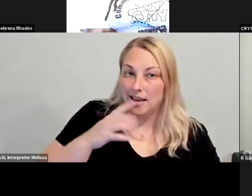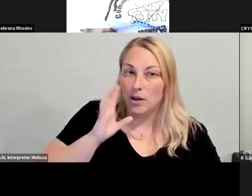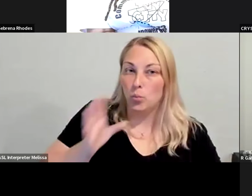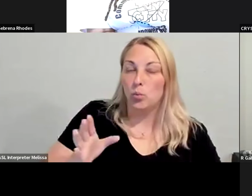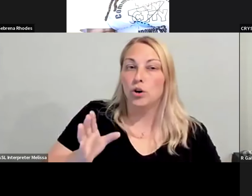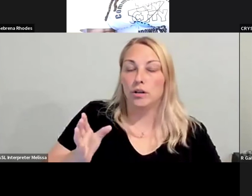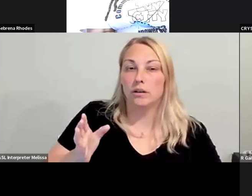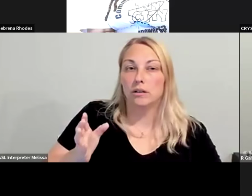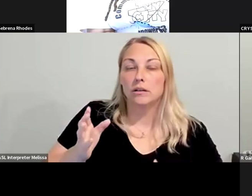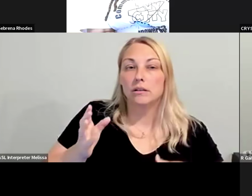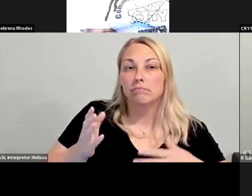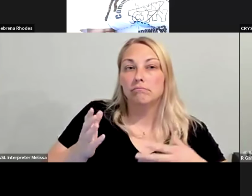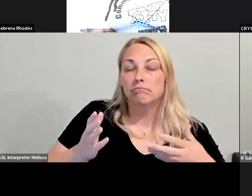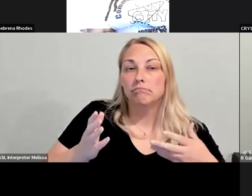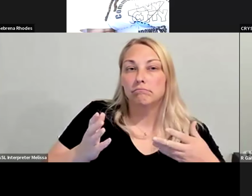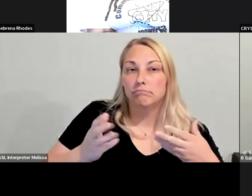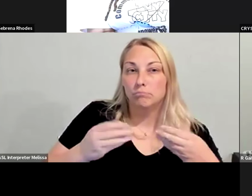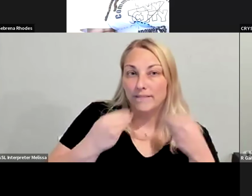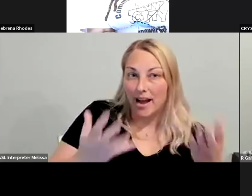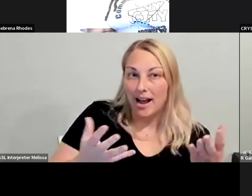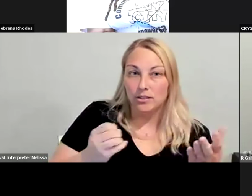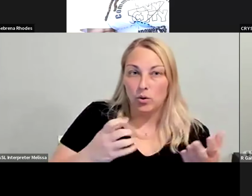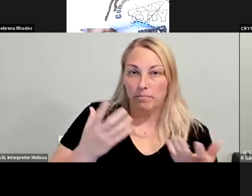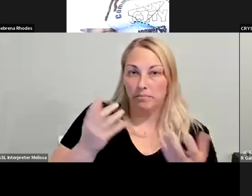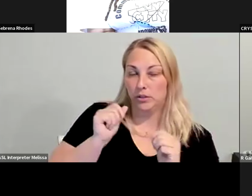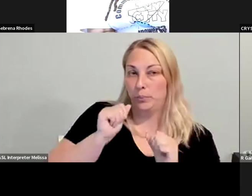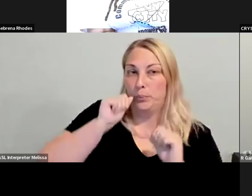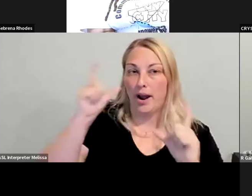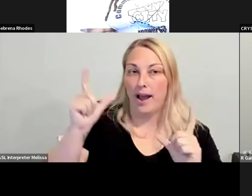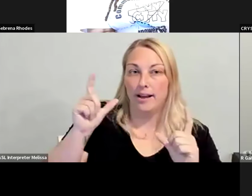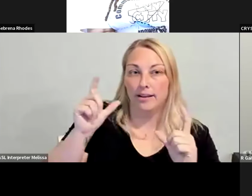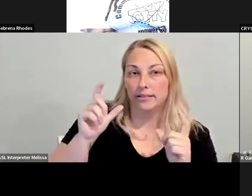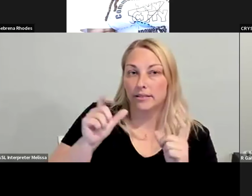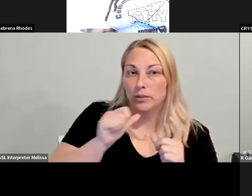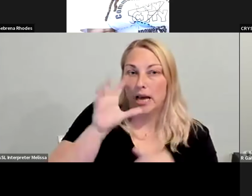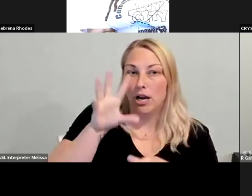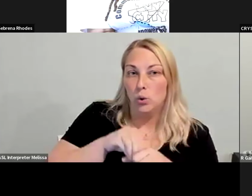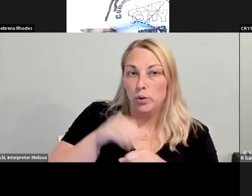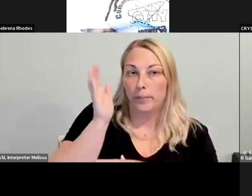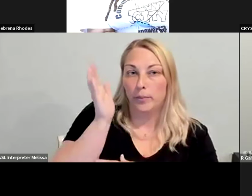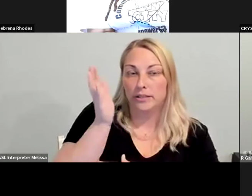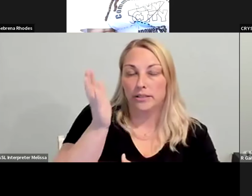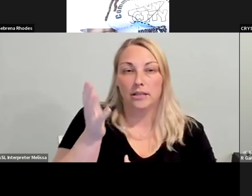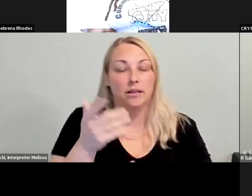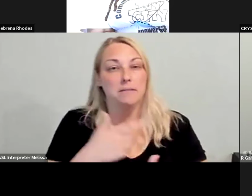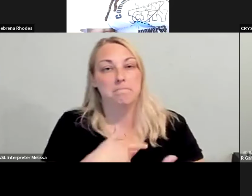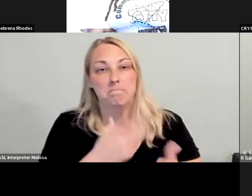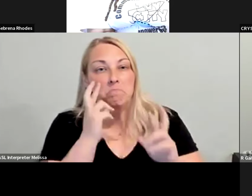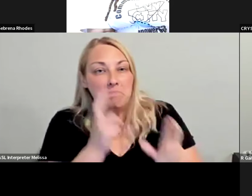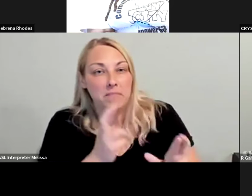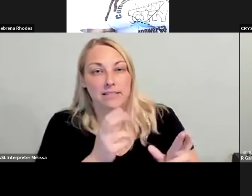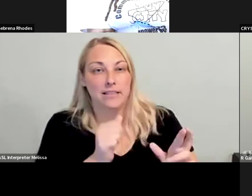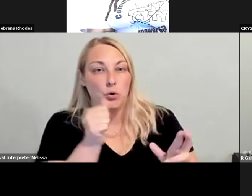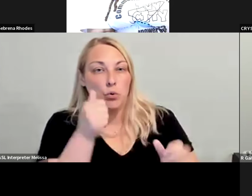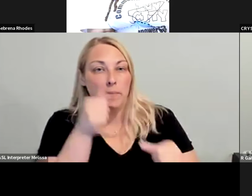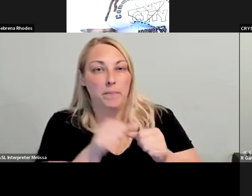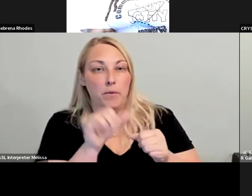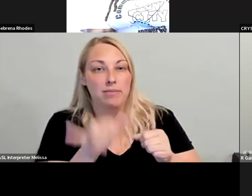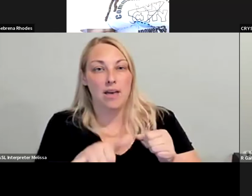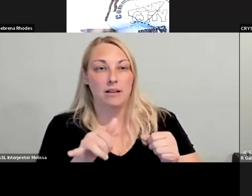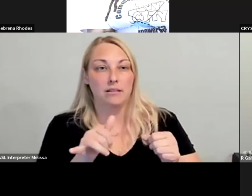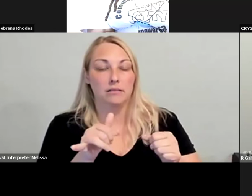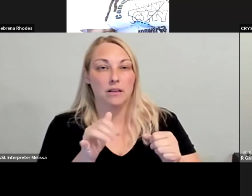didn't include them in tonight's presentation. I respectfully don't remember that request. I think we try to be responsive to the comments, but We have the meeting